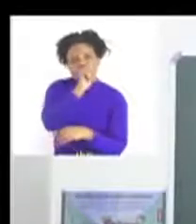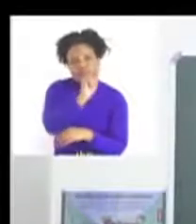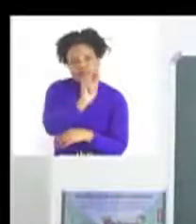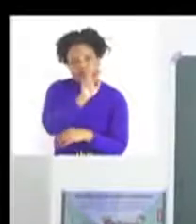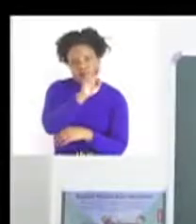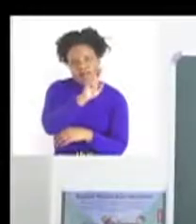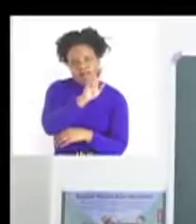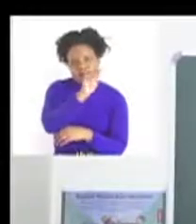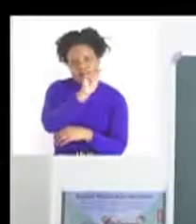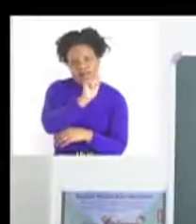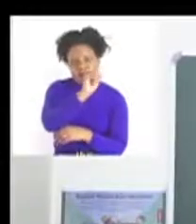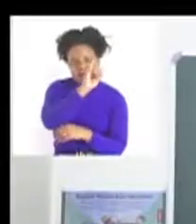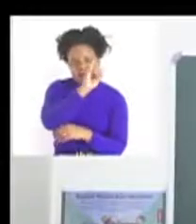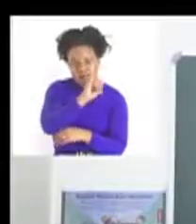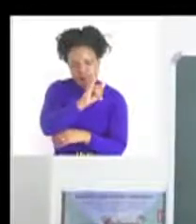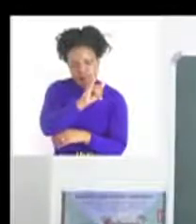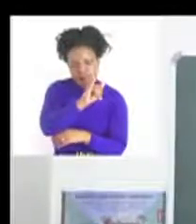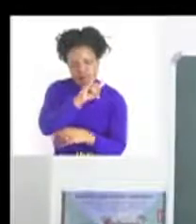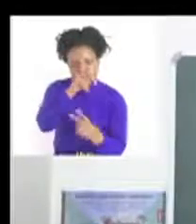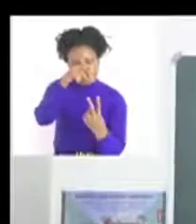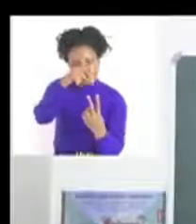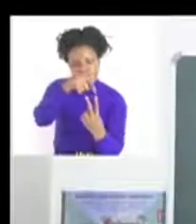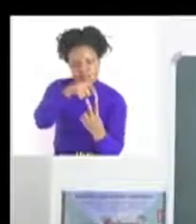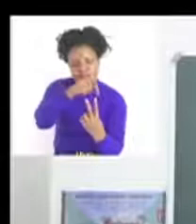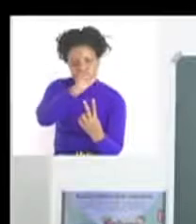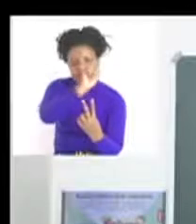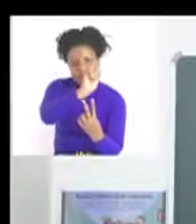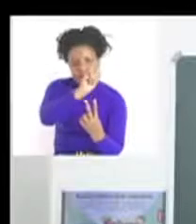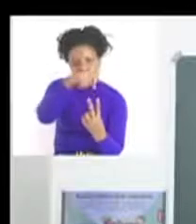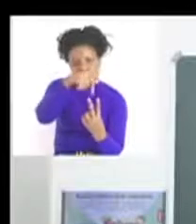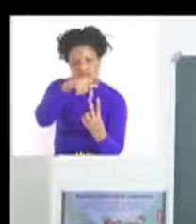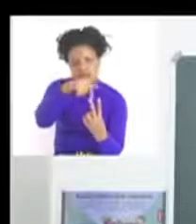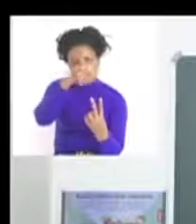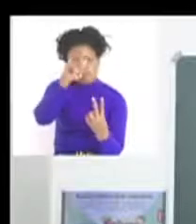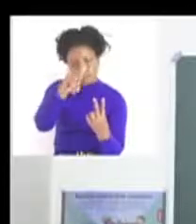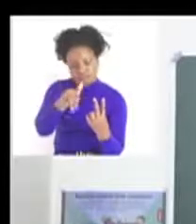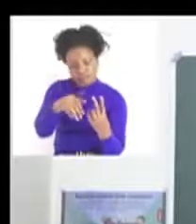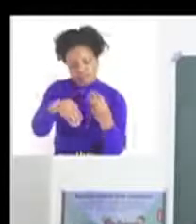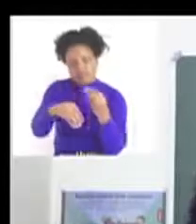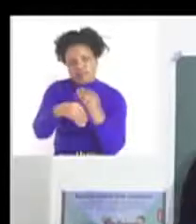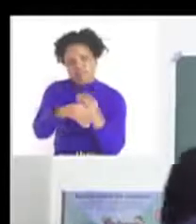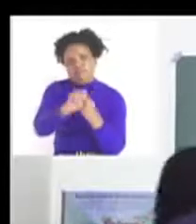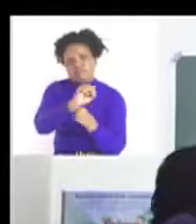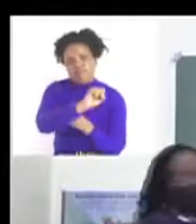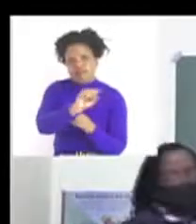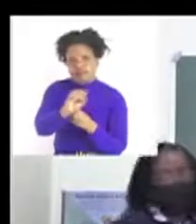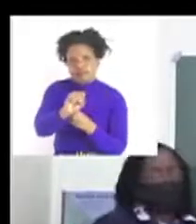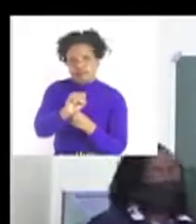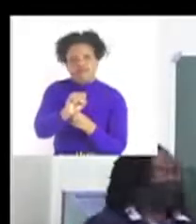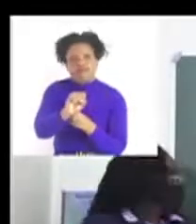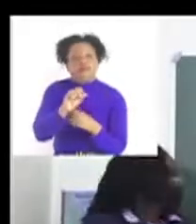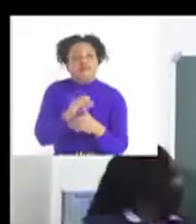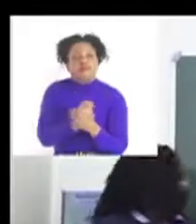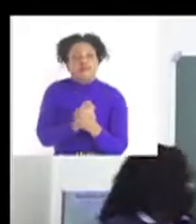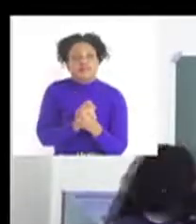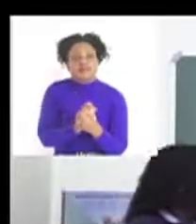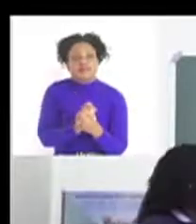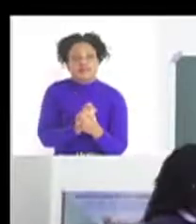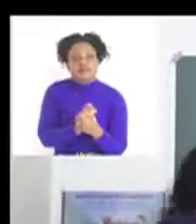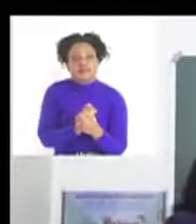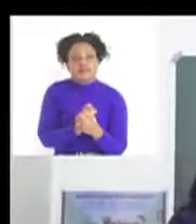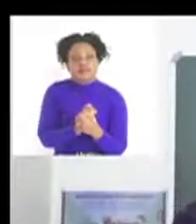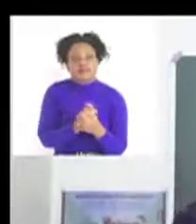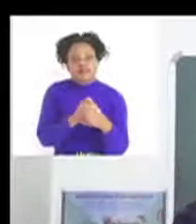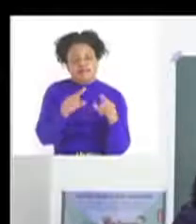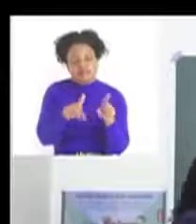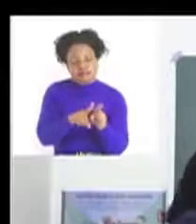noun ends in a vowel and it's followed by Y. So you just add an S. Again, the